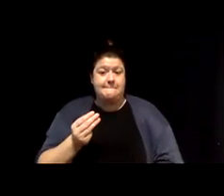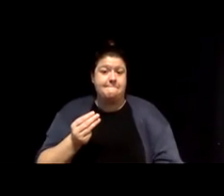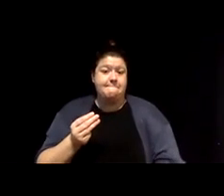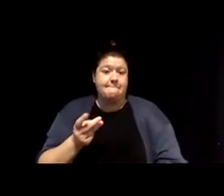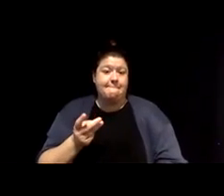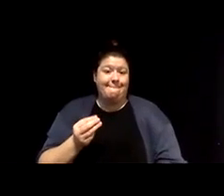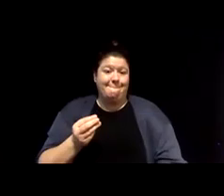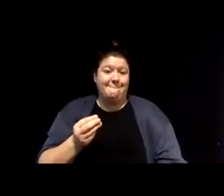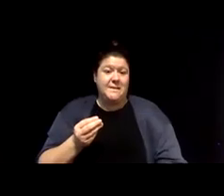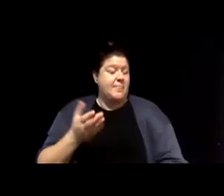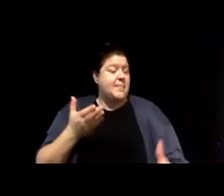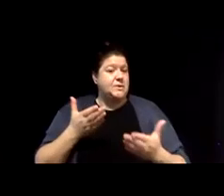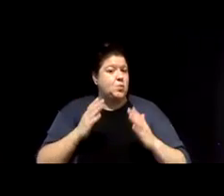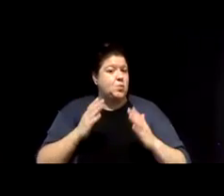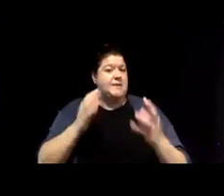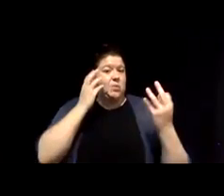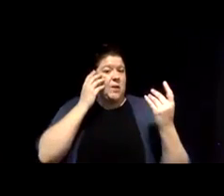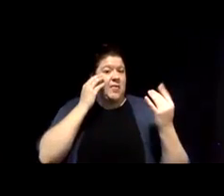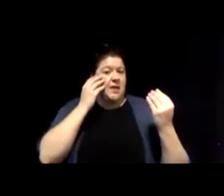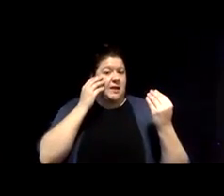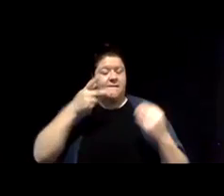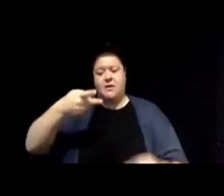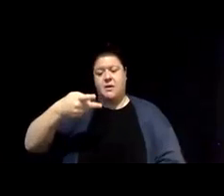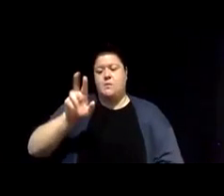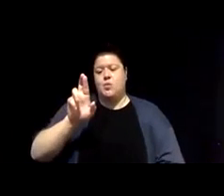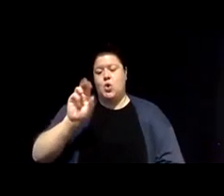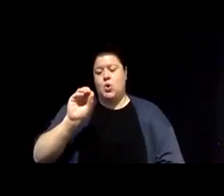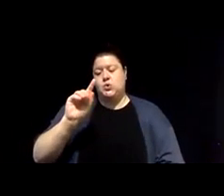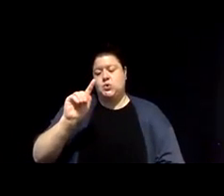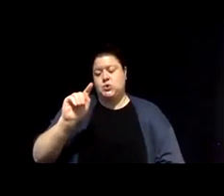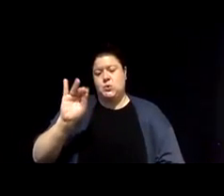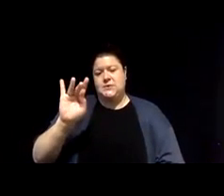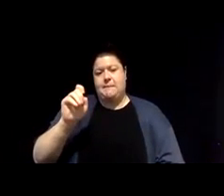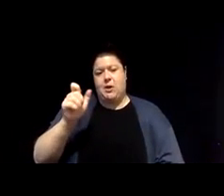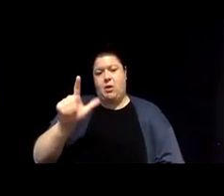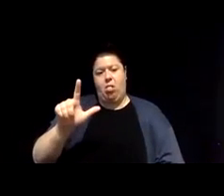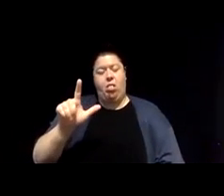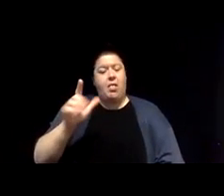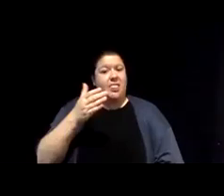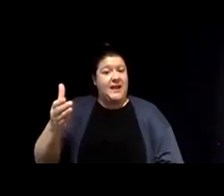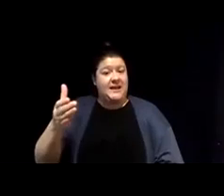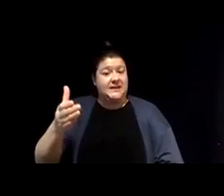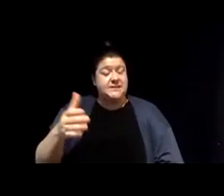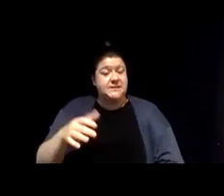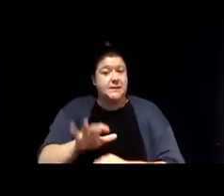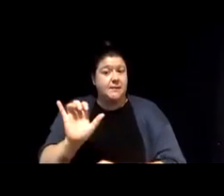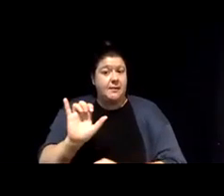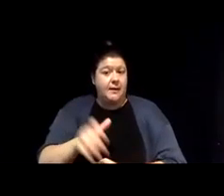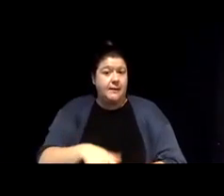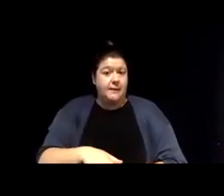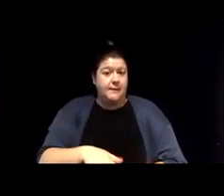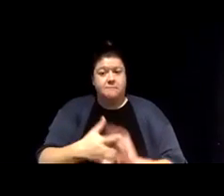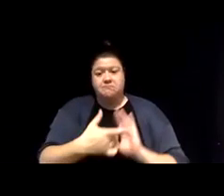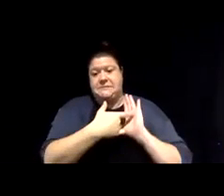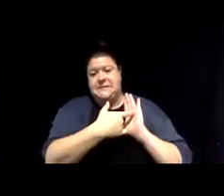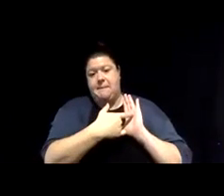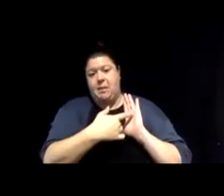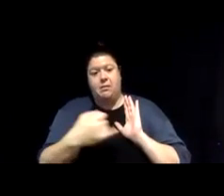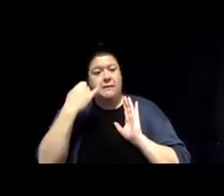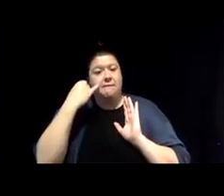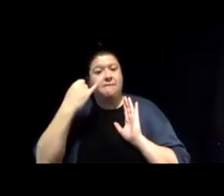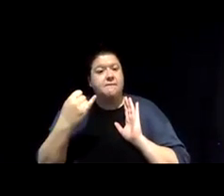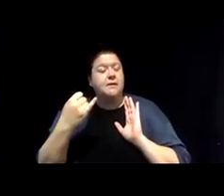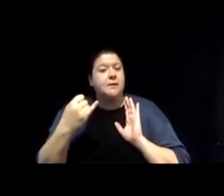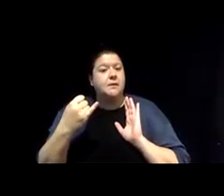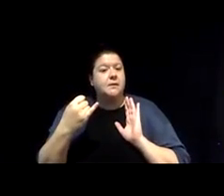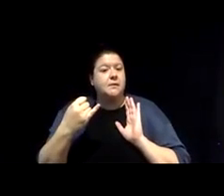ways that we think of prototypical things. For example, if I'm talking, I give the